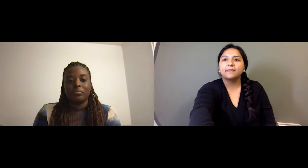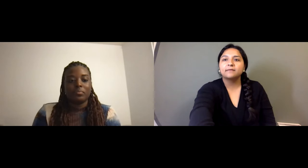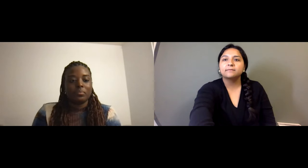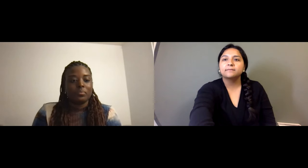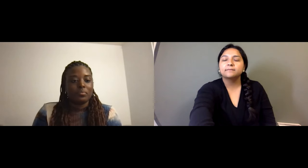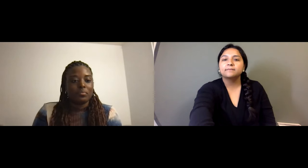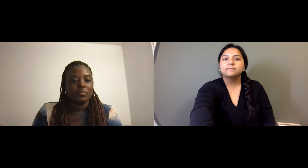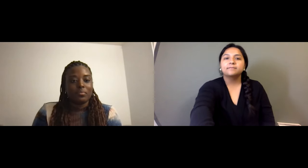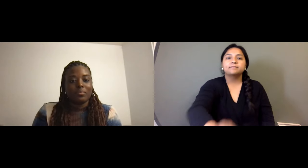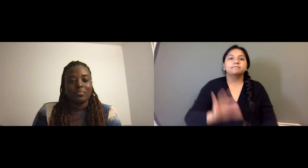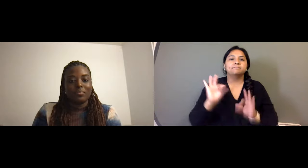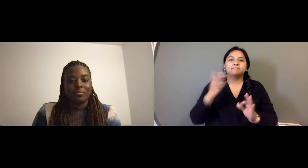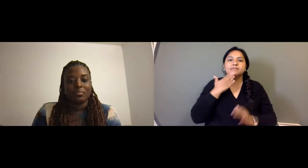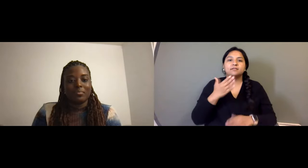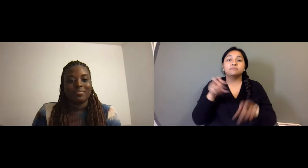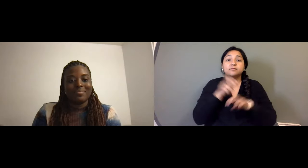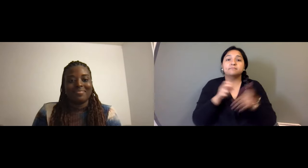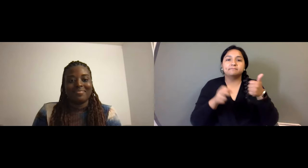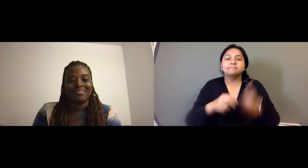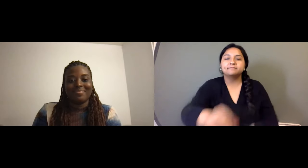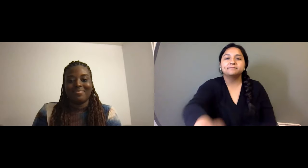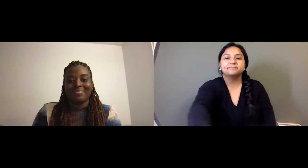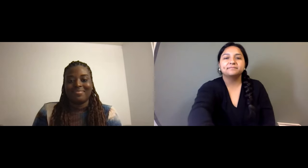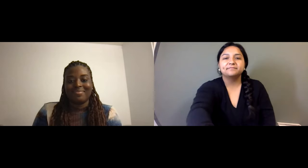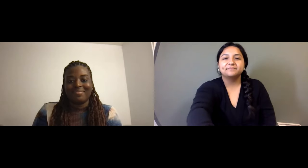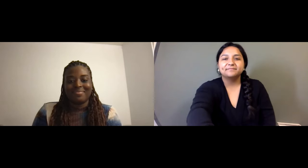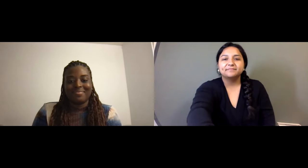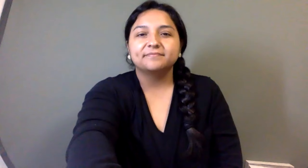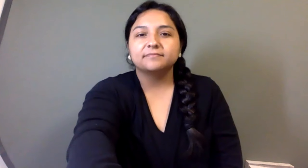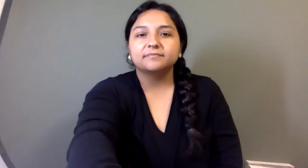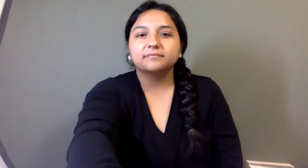We're going to move into Keish on policing bodies.